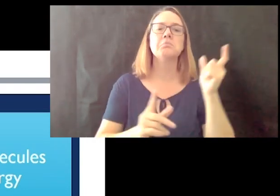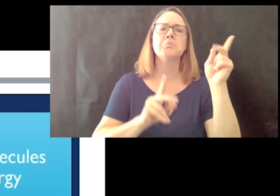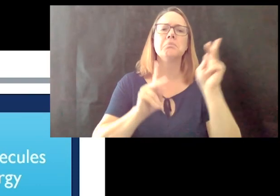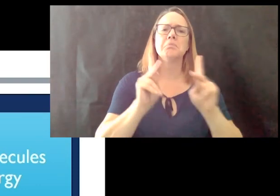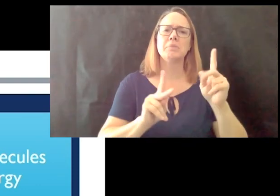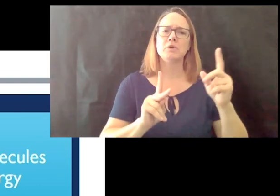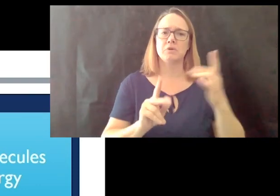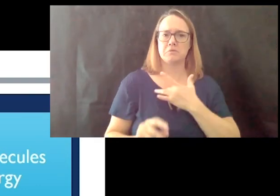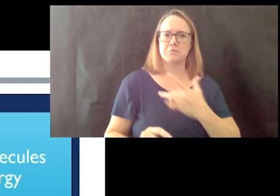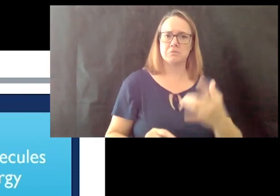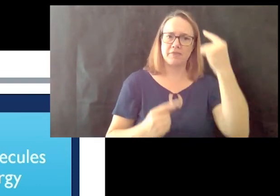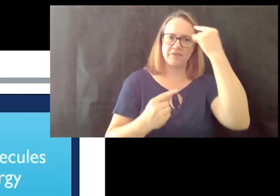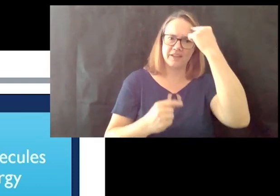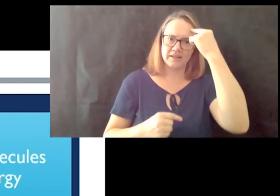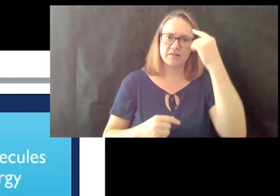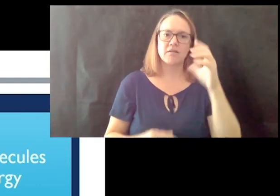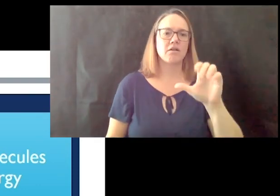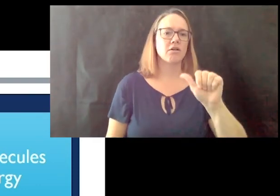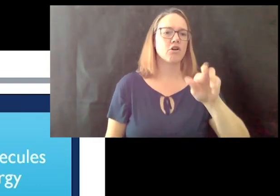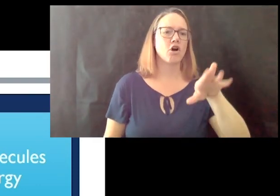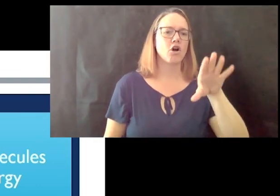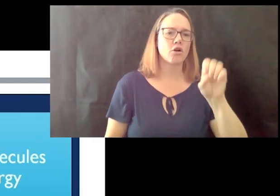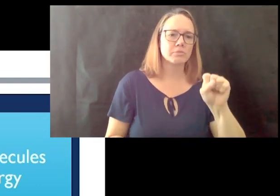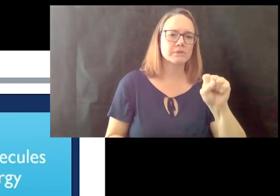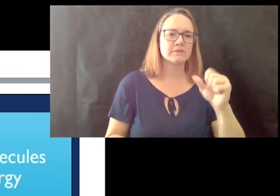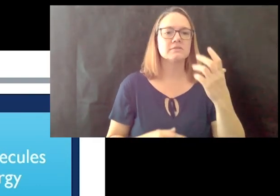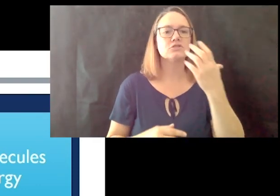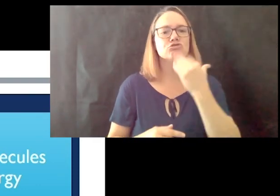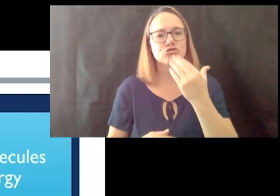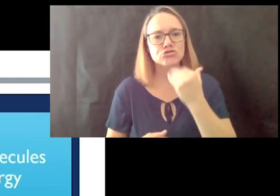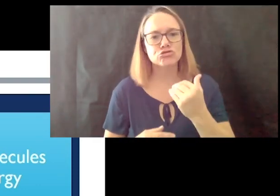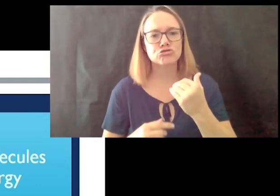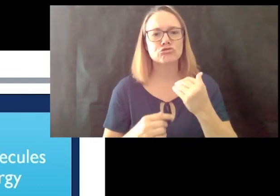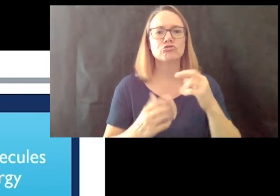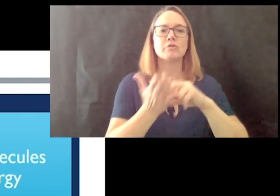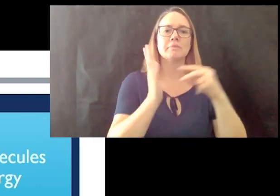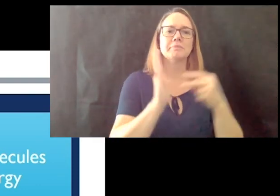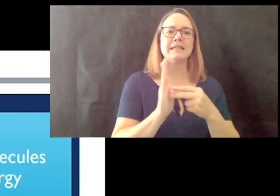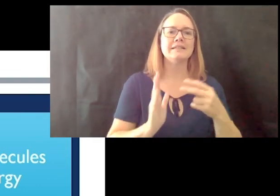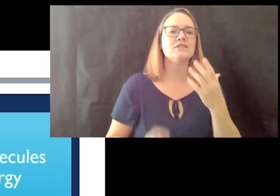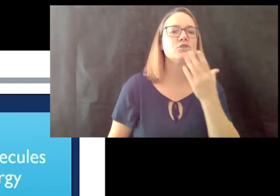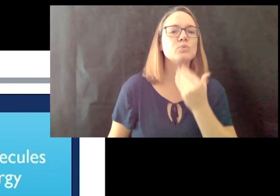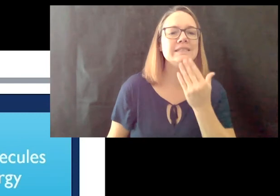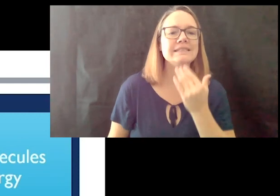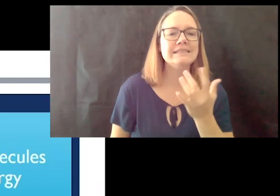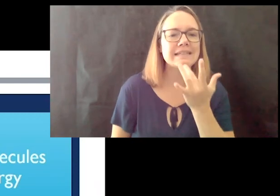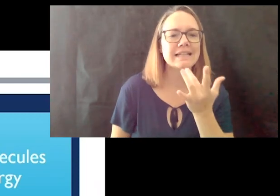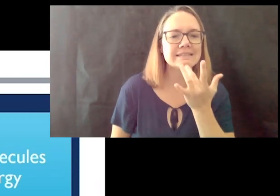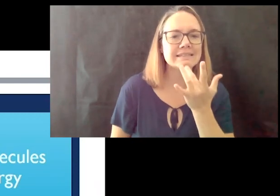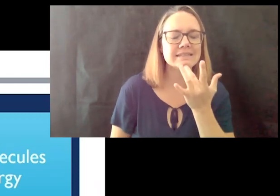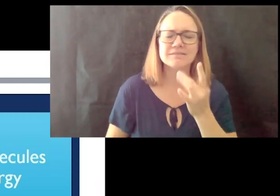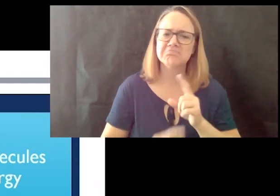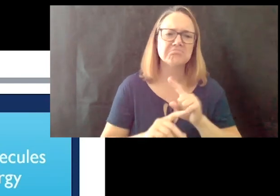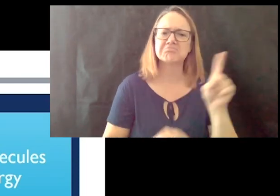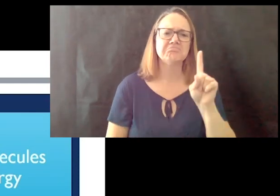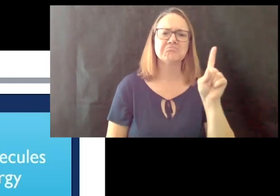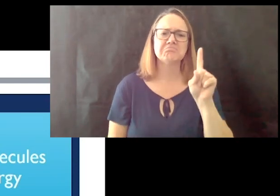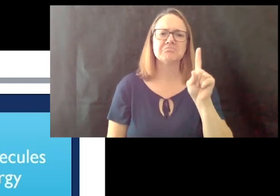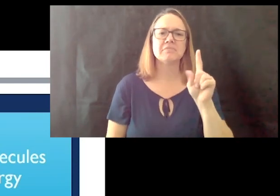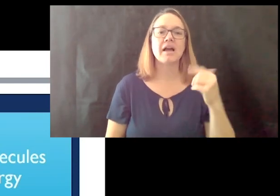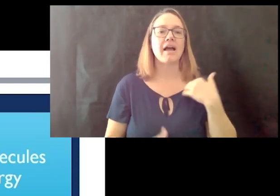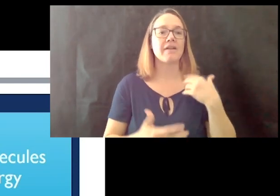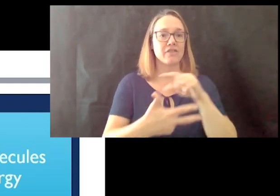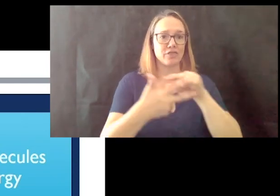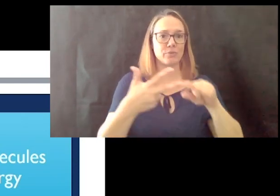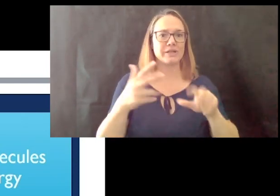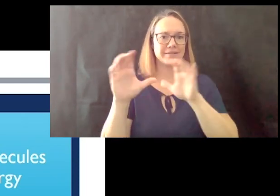Traditionally, I think a lot of people think of carbohydrates as sugars or something that's sweet tasting. However, this is not the case. Carbohydrates can be broken